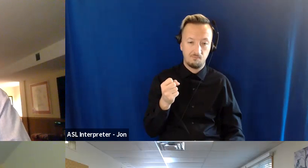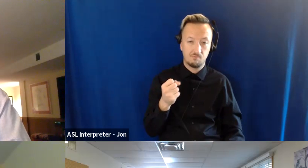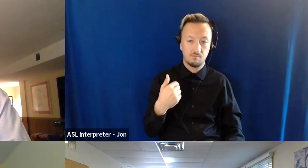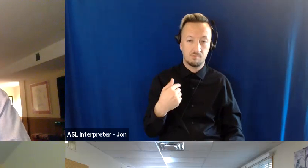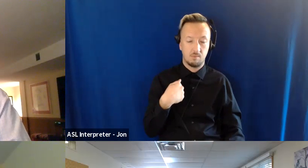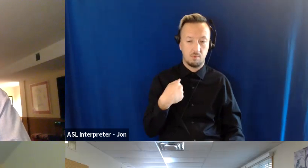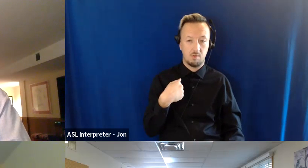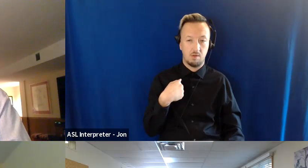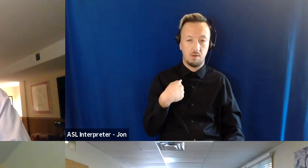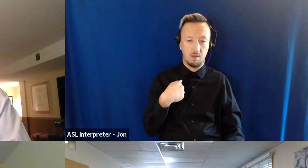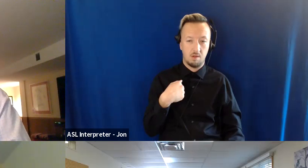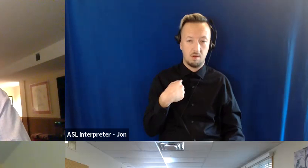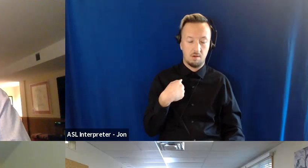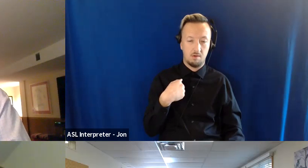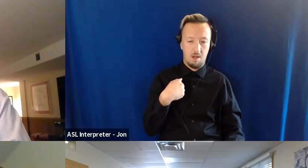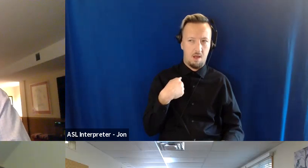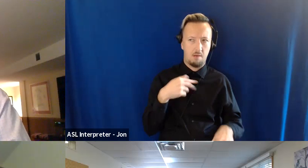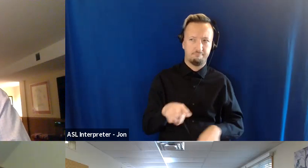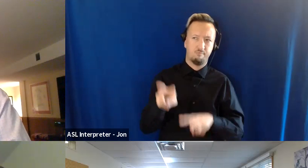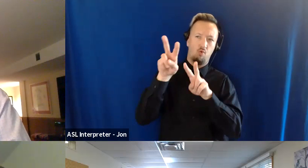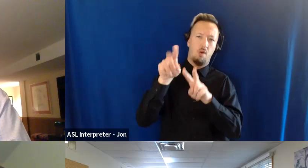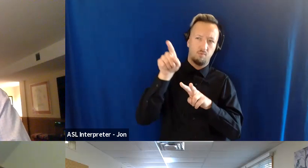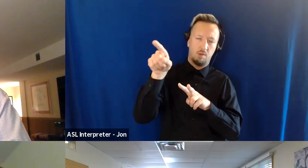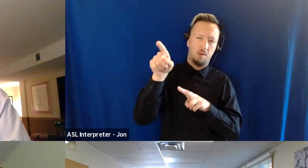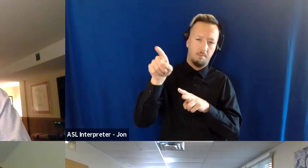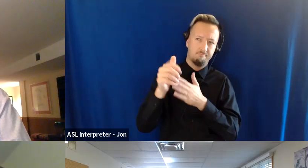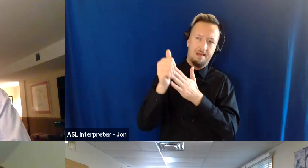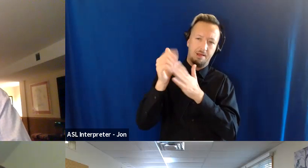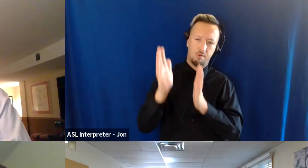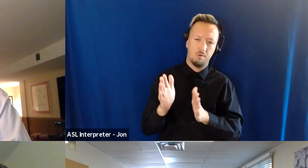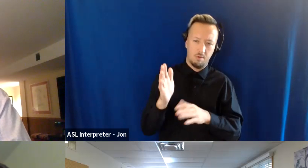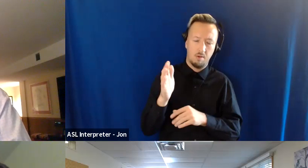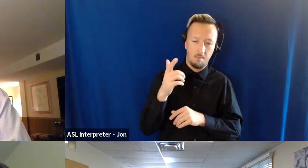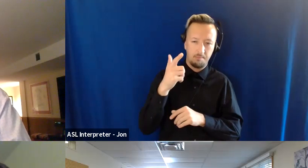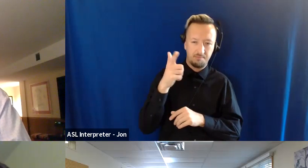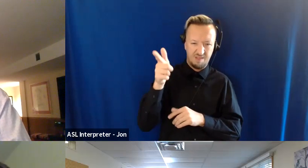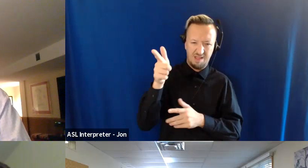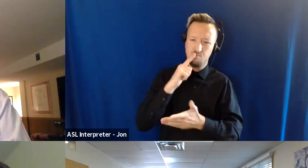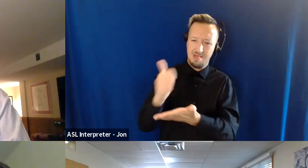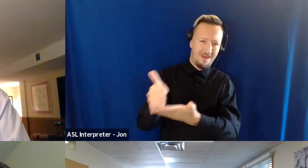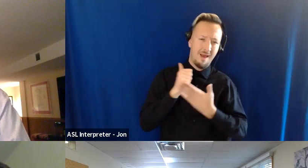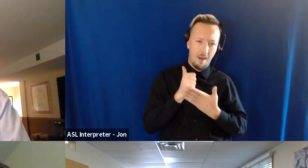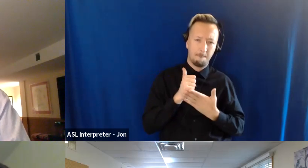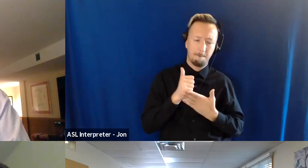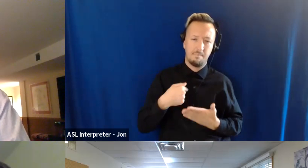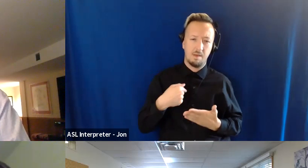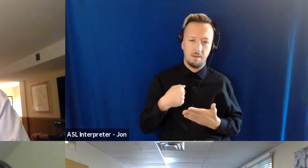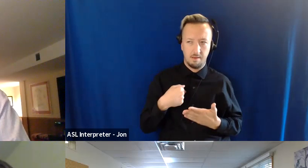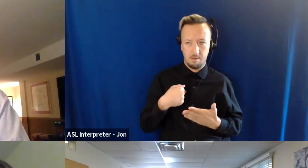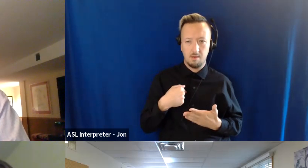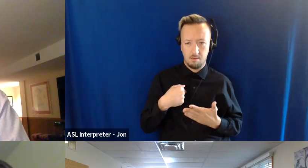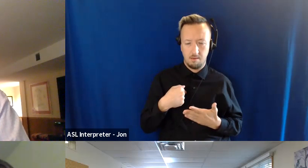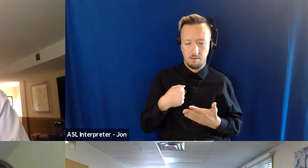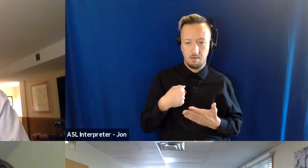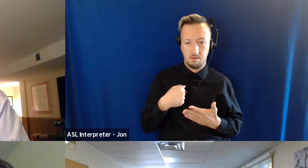I've looked up to him because he honestly helped me kind of. He